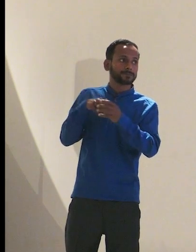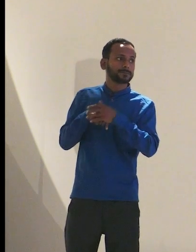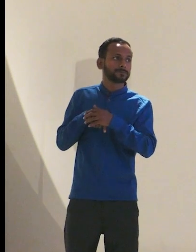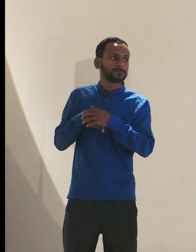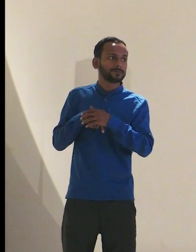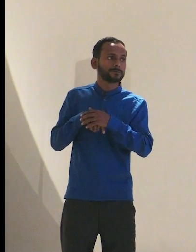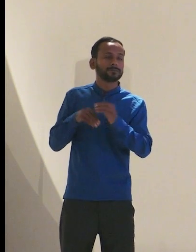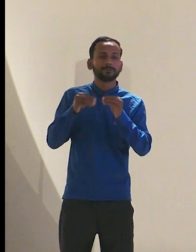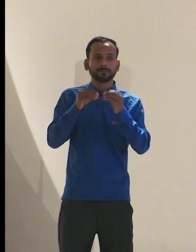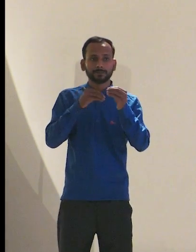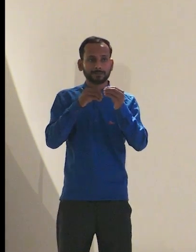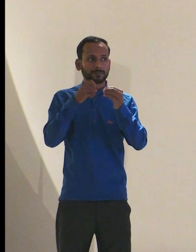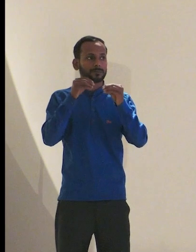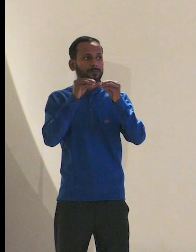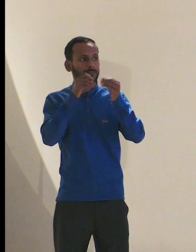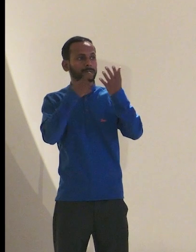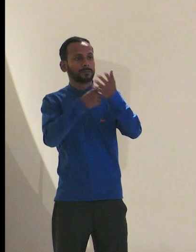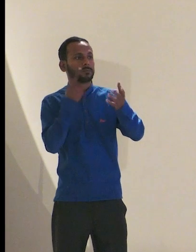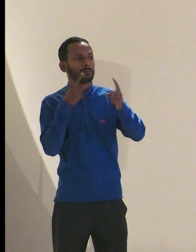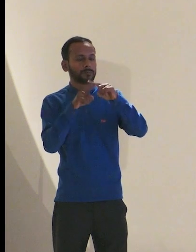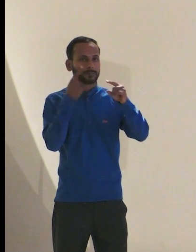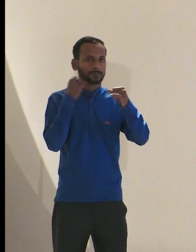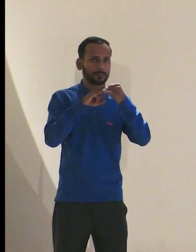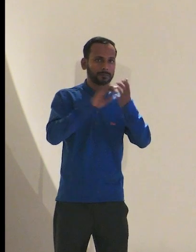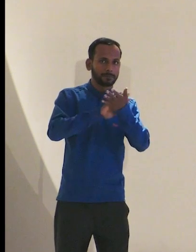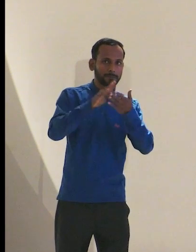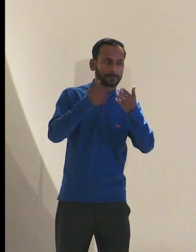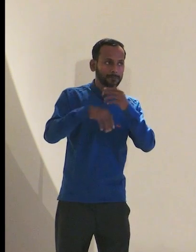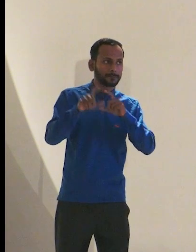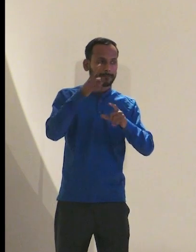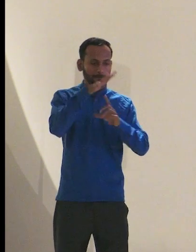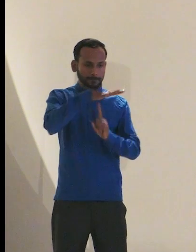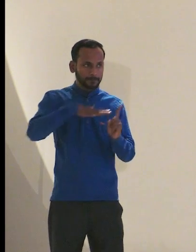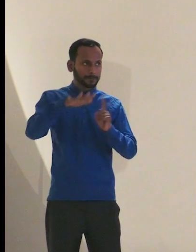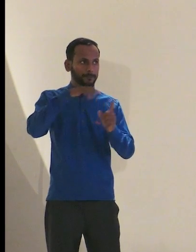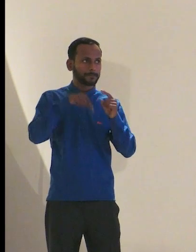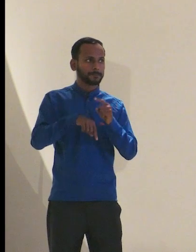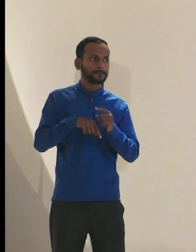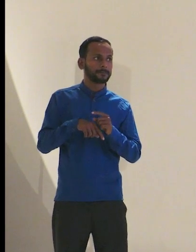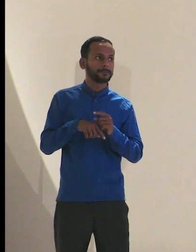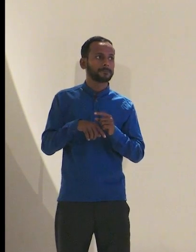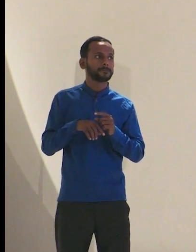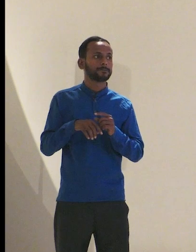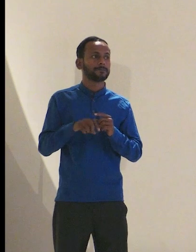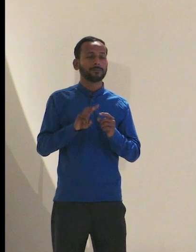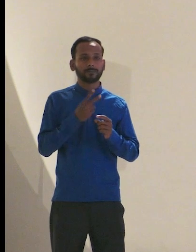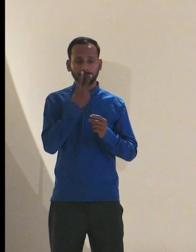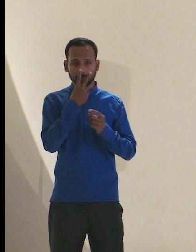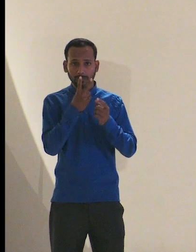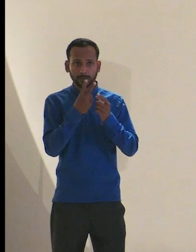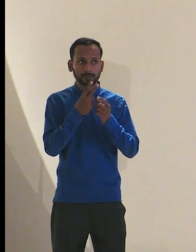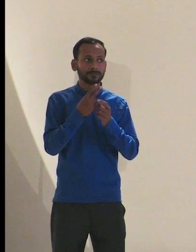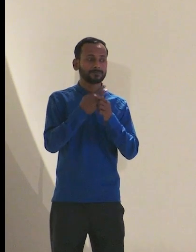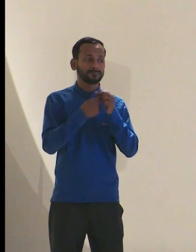British collections now, but doing a sort of a visual history of representations